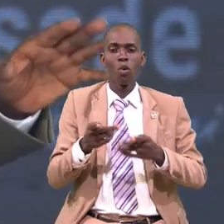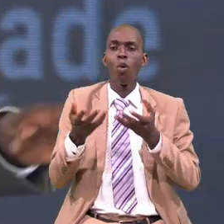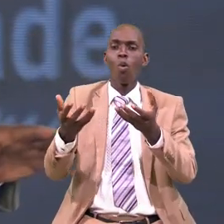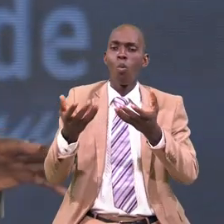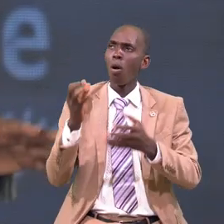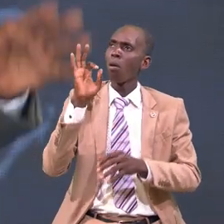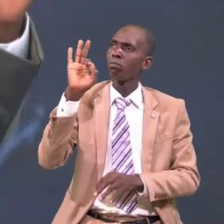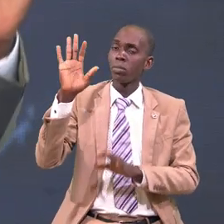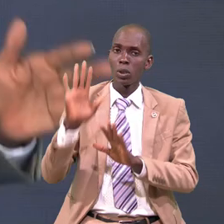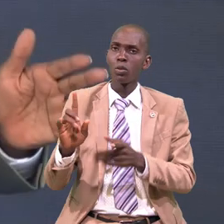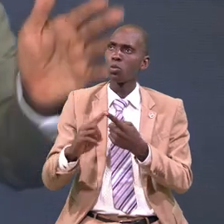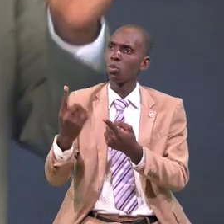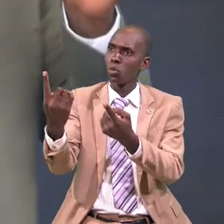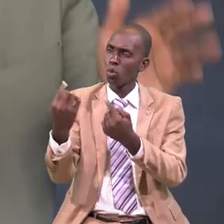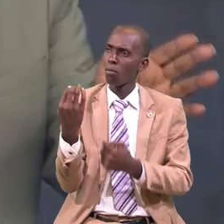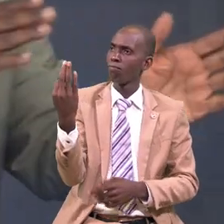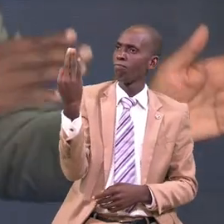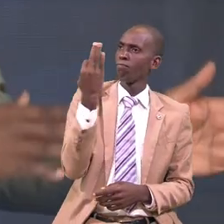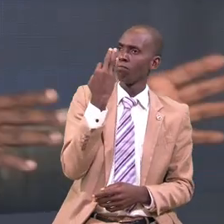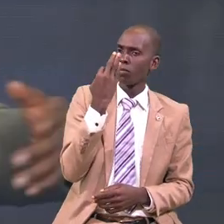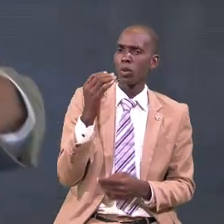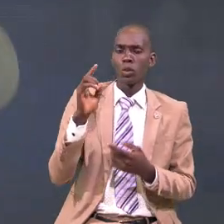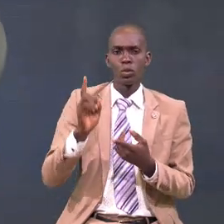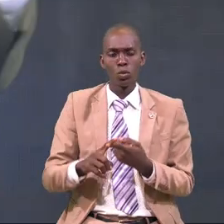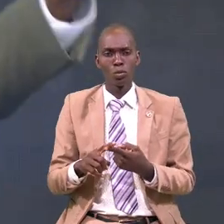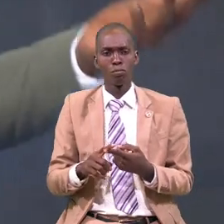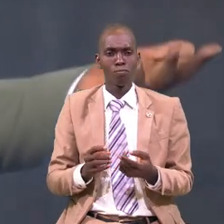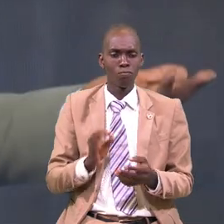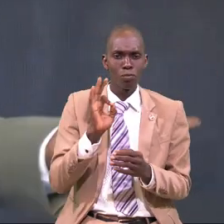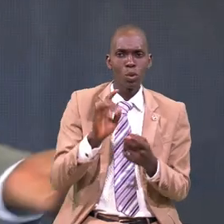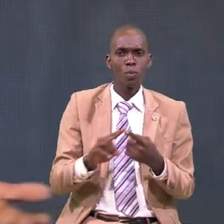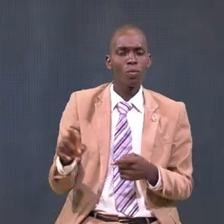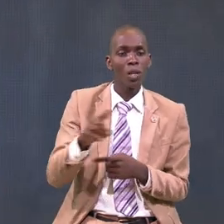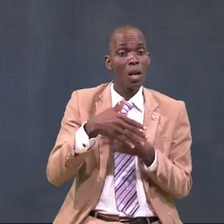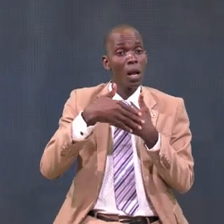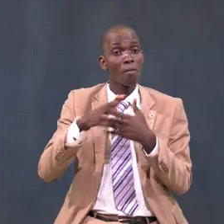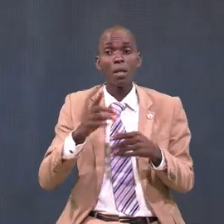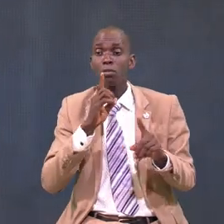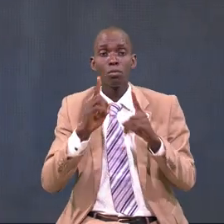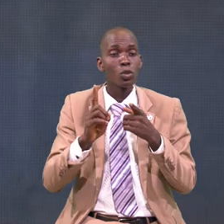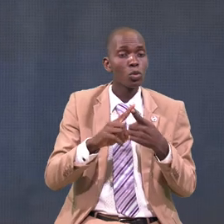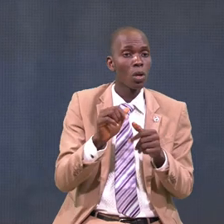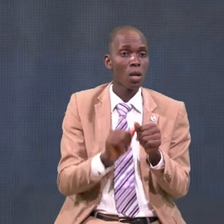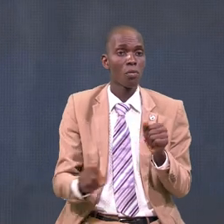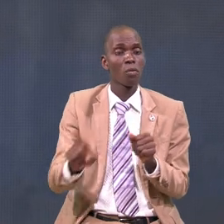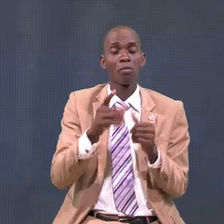own separate, watered-down message to them after they have spoken to everybody?